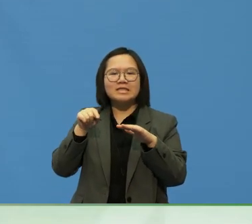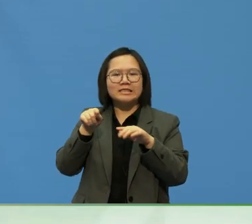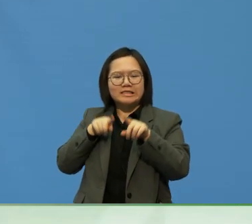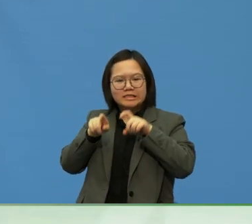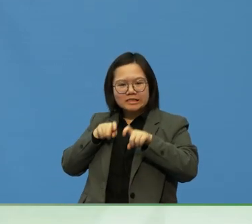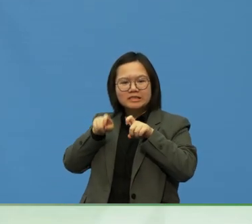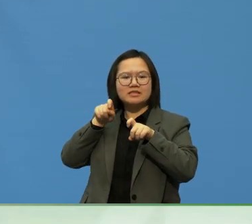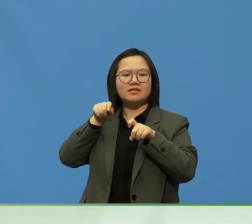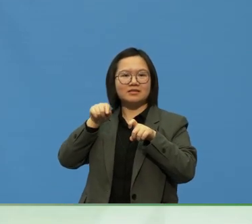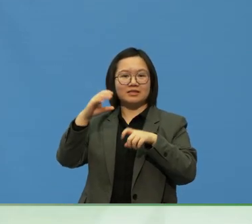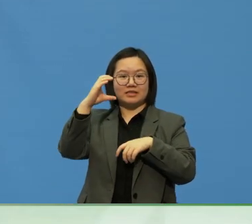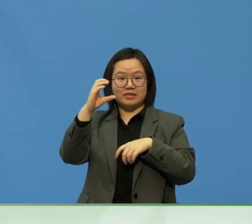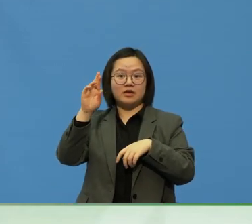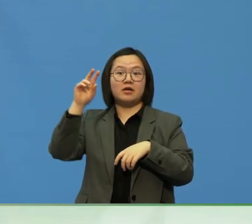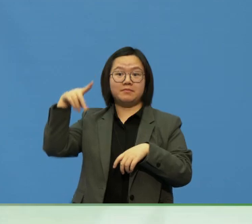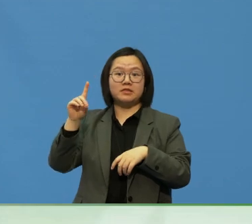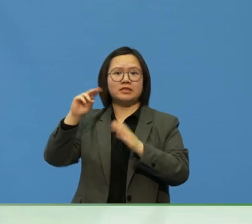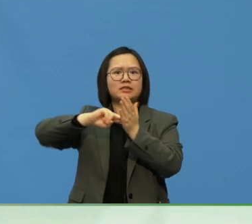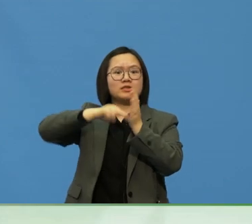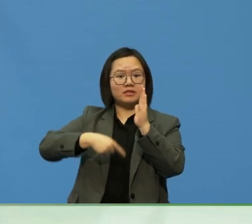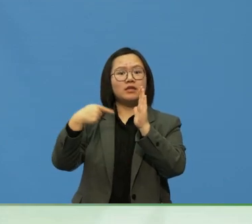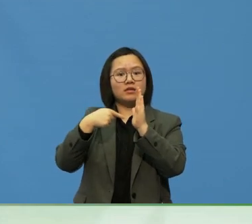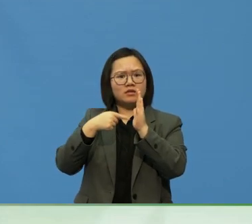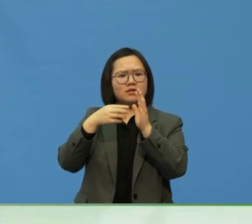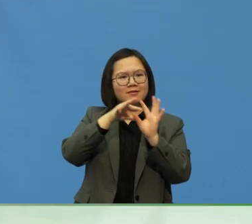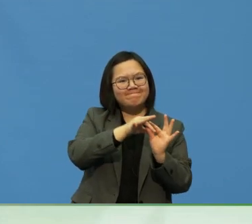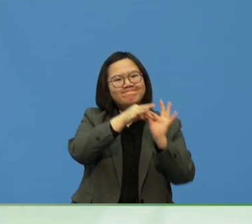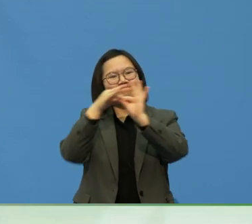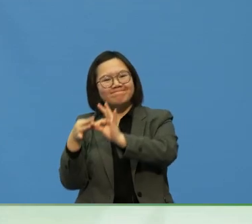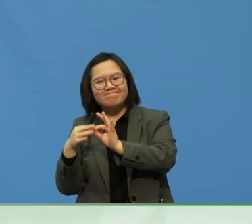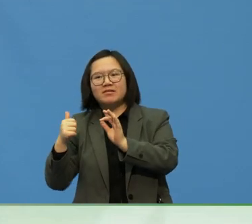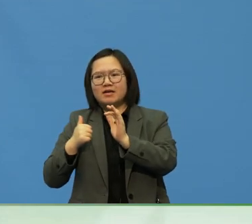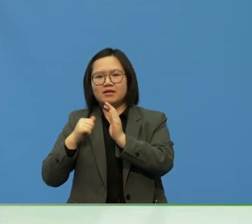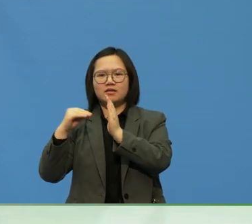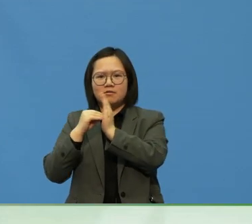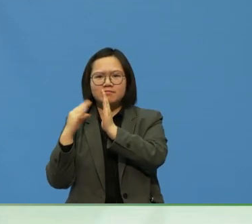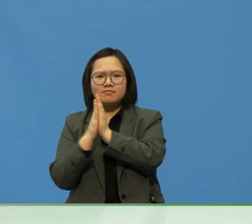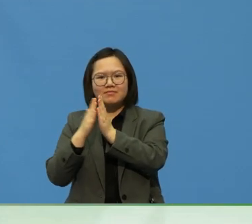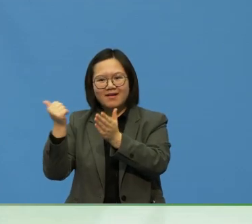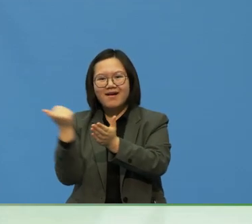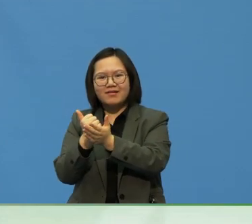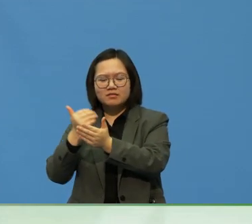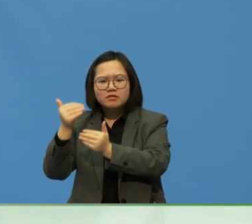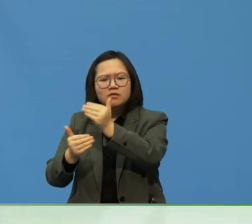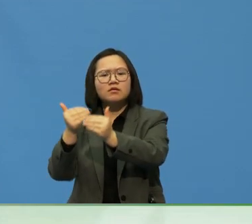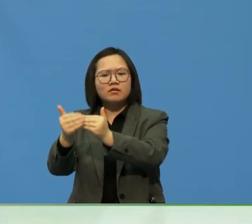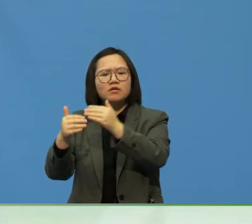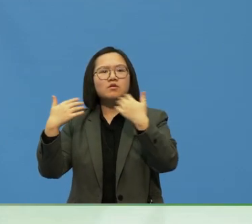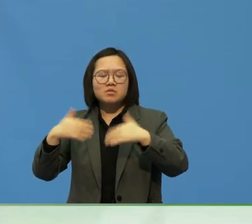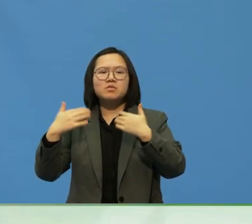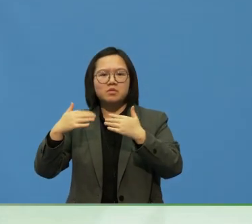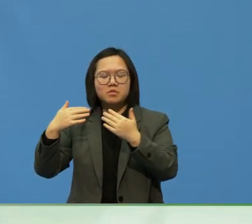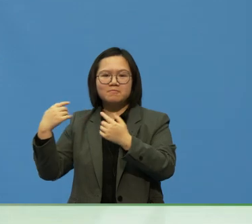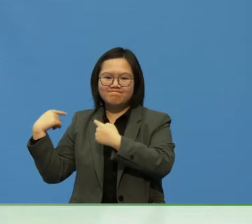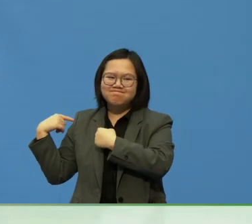we wanted to, I would say, bring Canada along the journey of taking a human rights-based approach